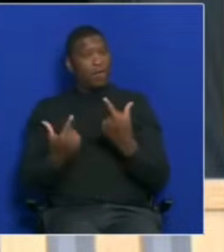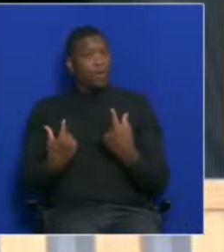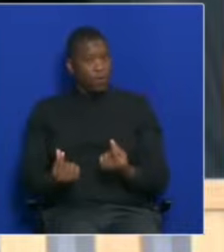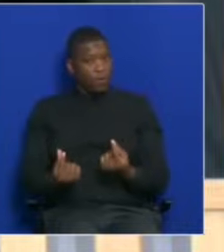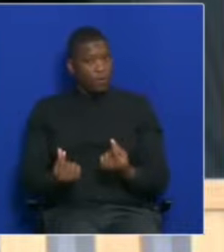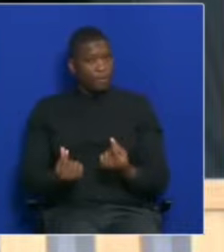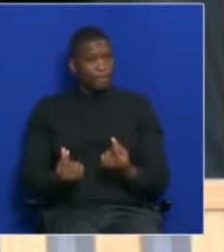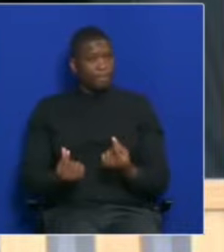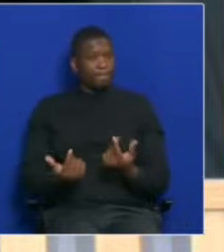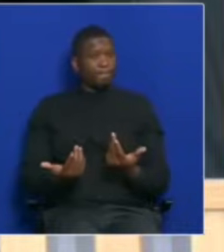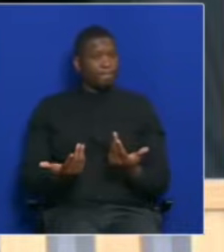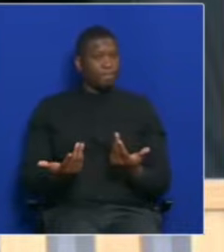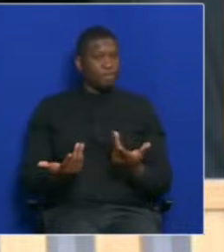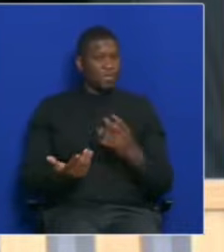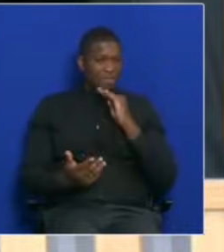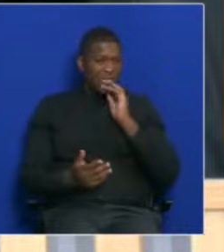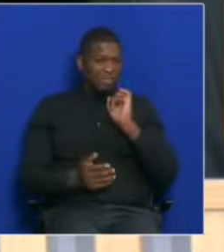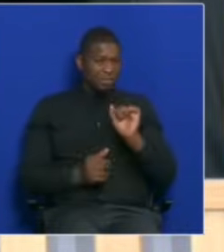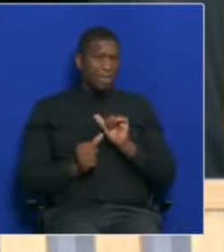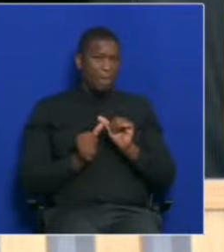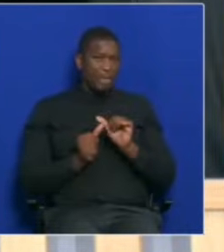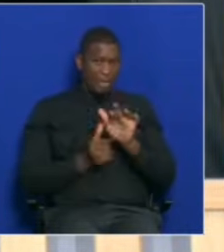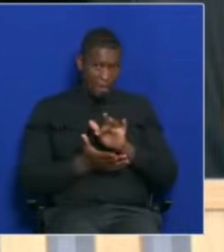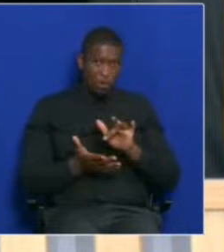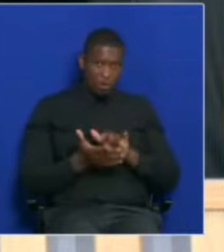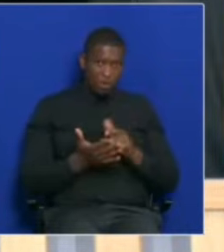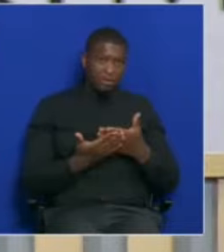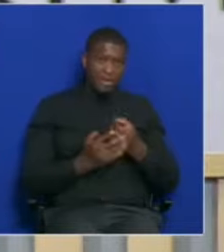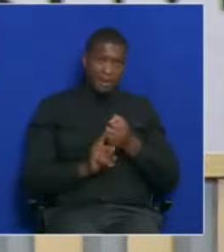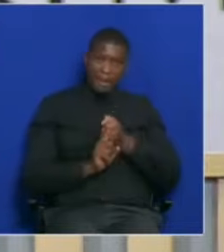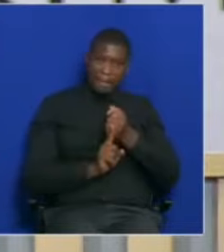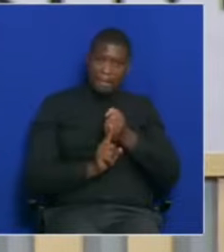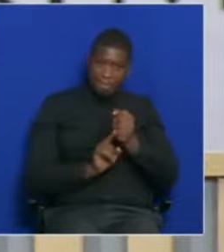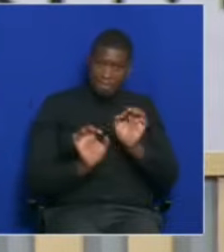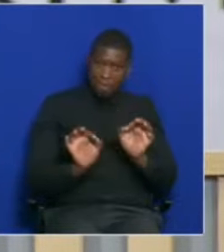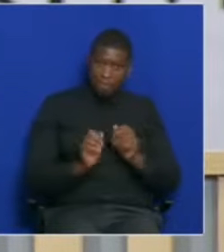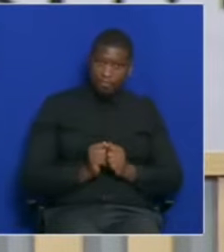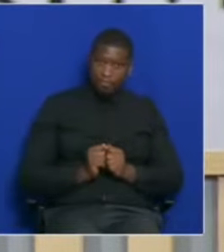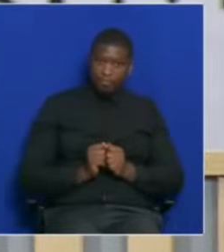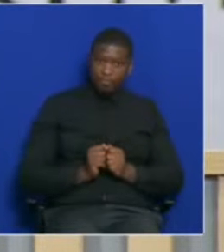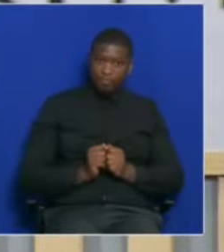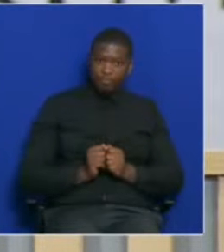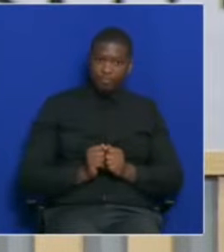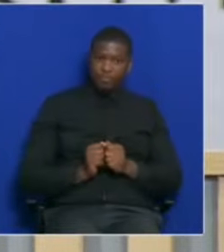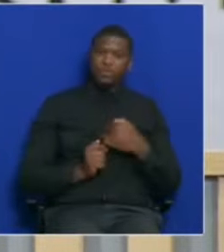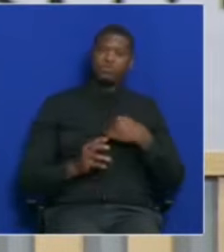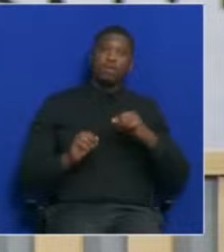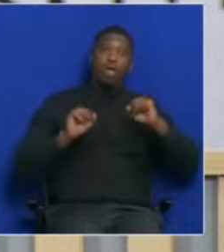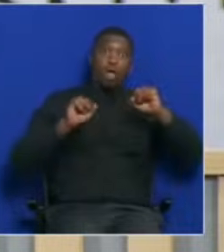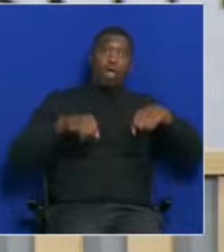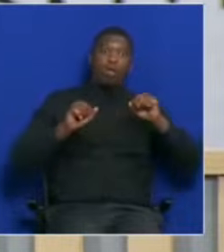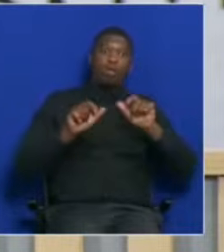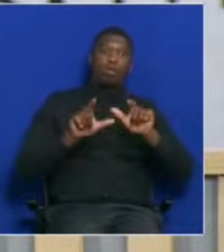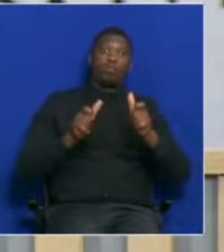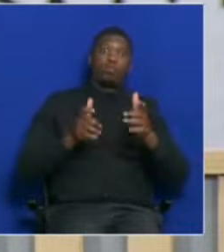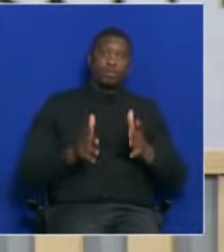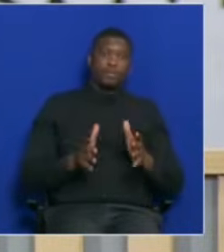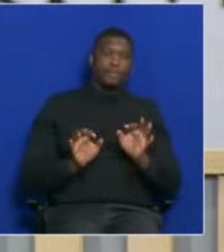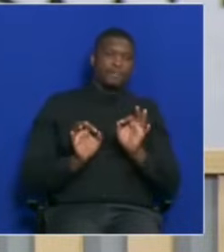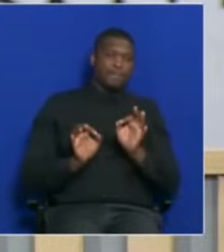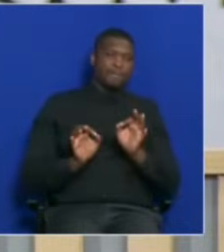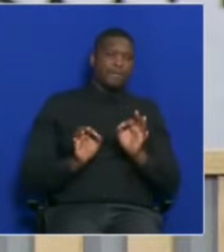isn't that the position you should be advocating for? I would agree, Commissioner, that Yes. I